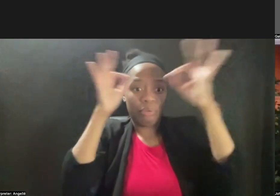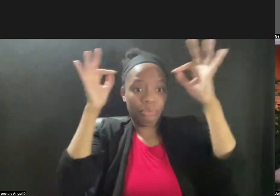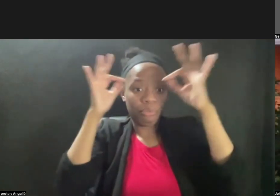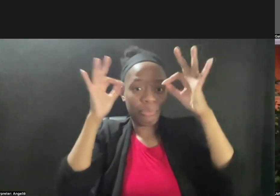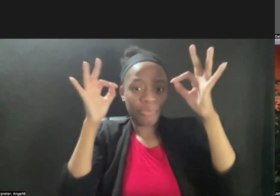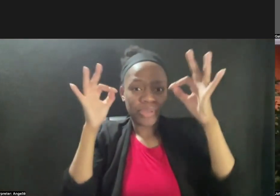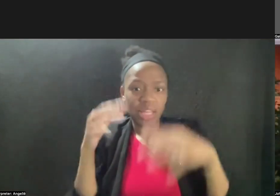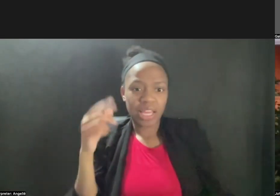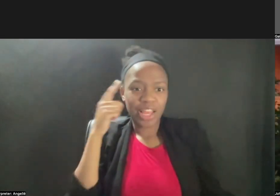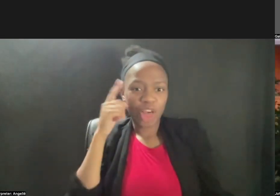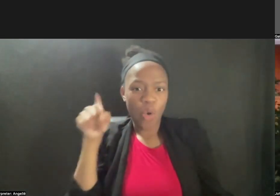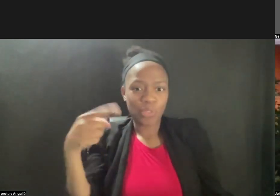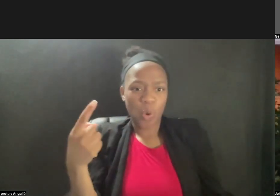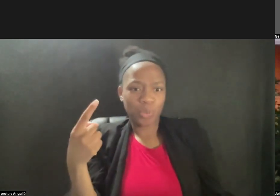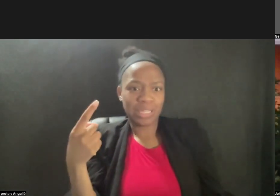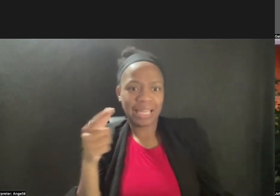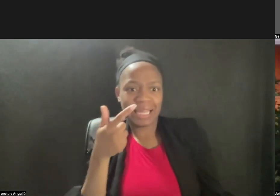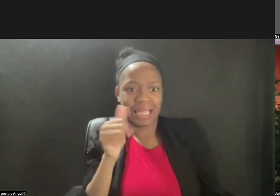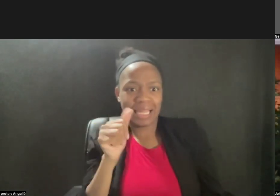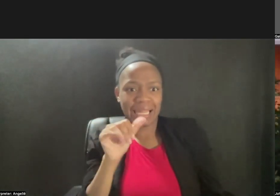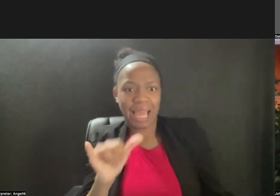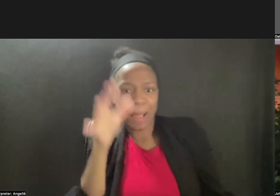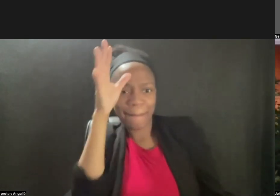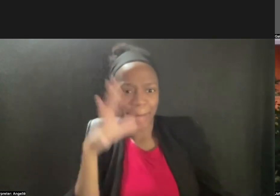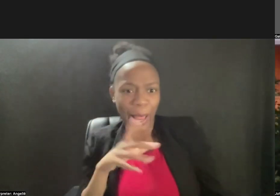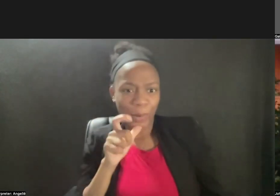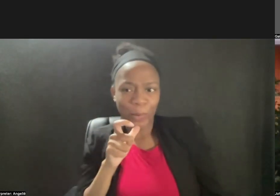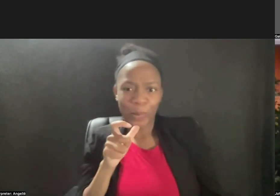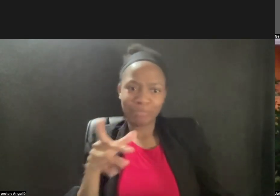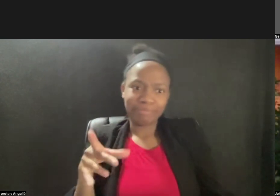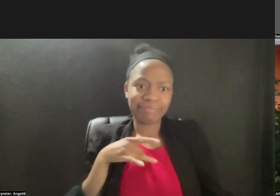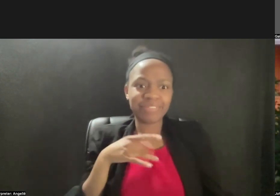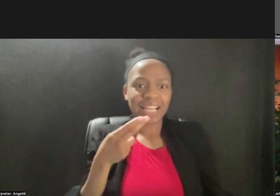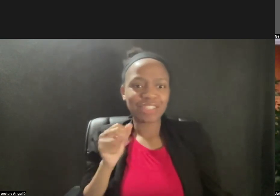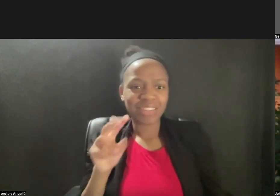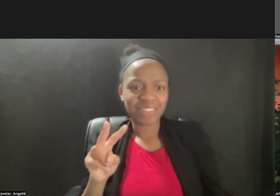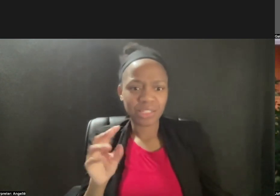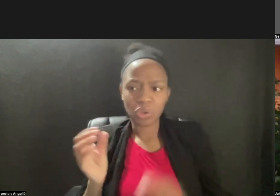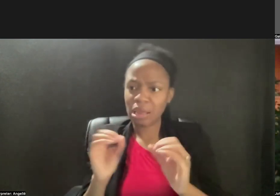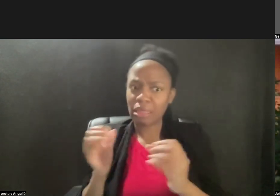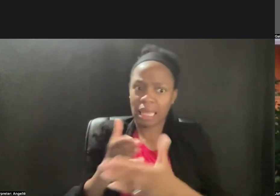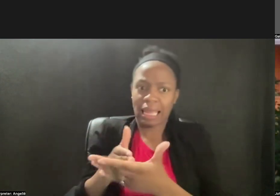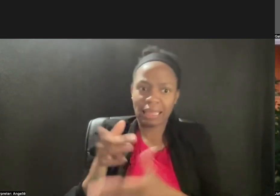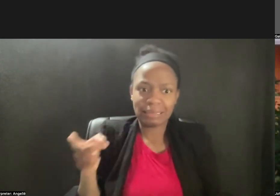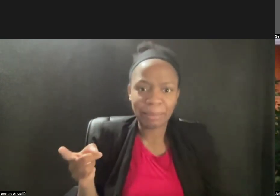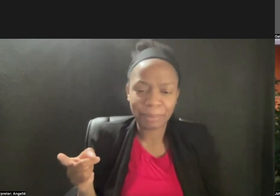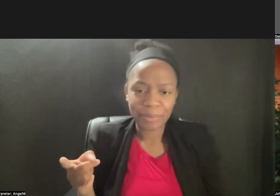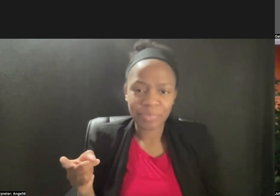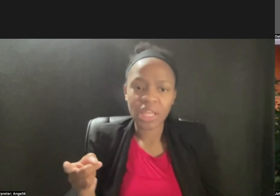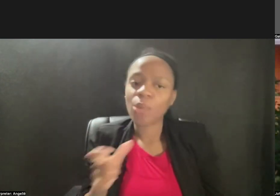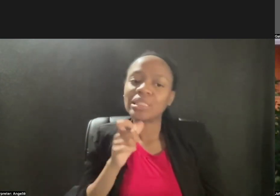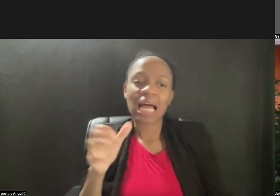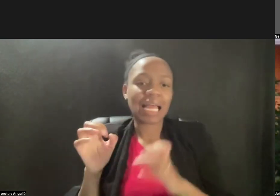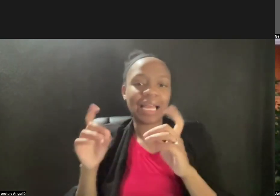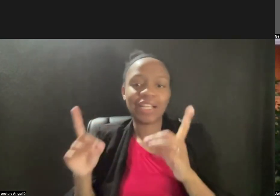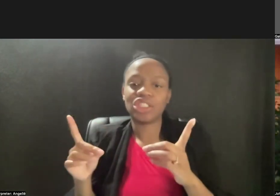gay men got it. So it's and nothing against him. He was an educated